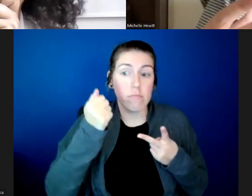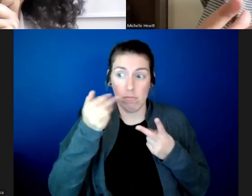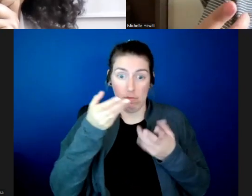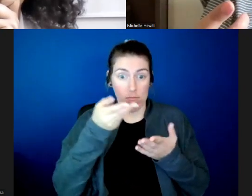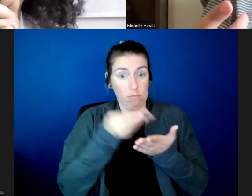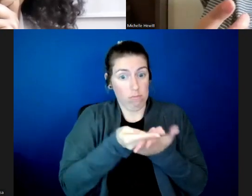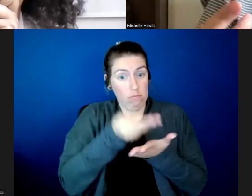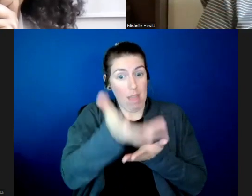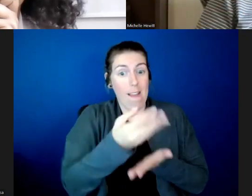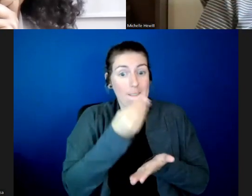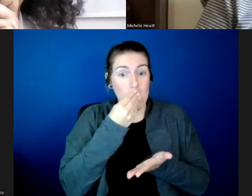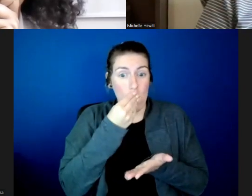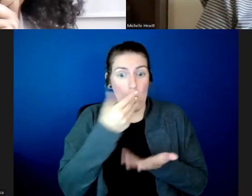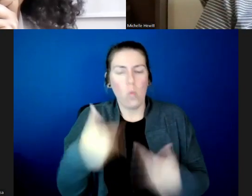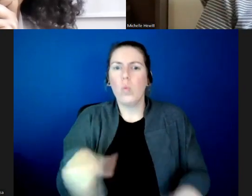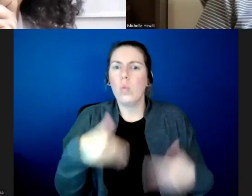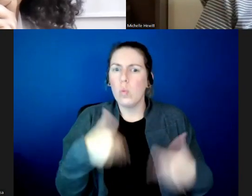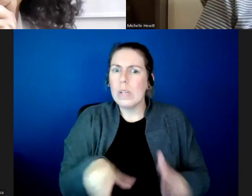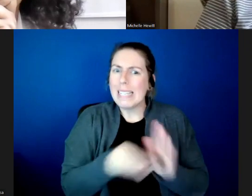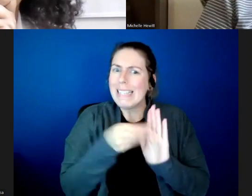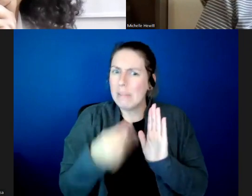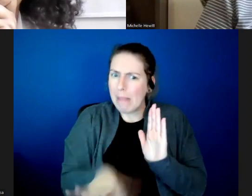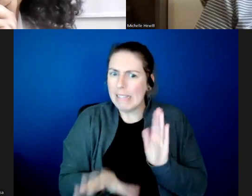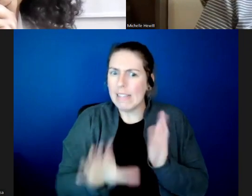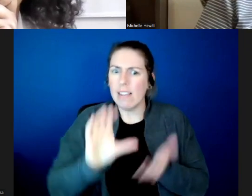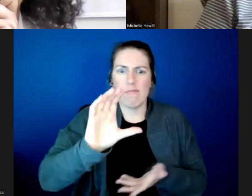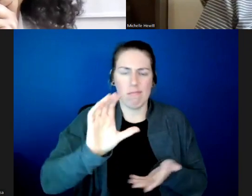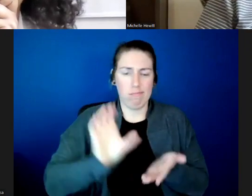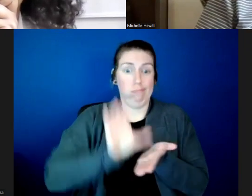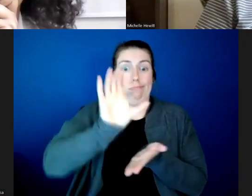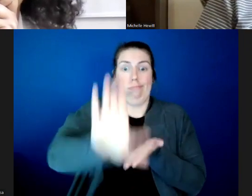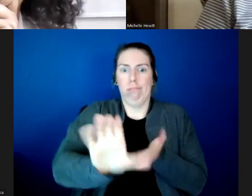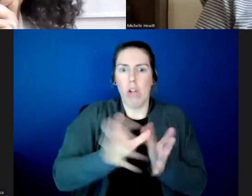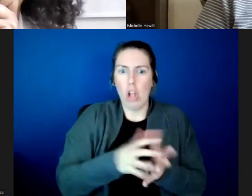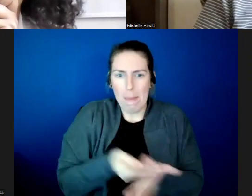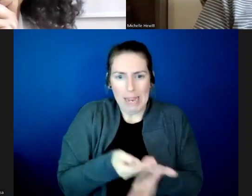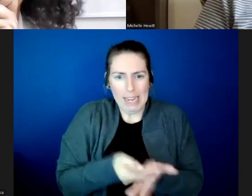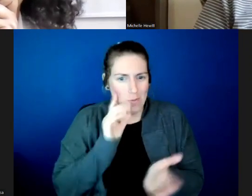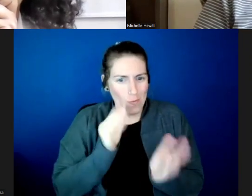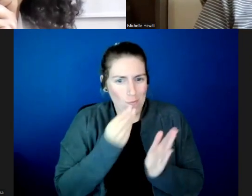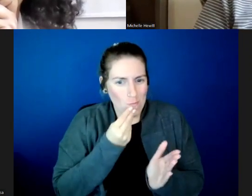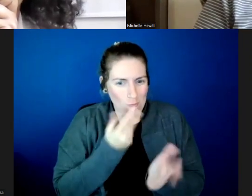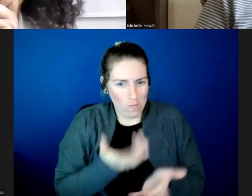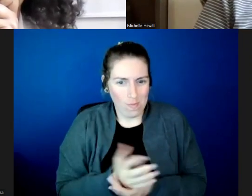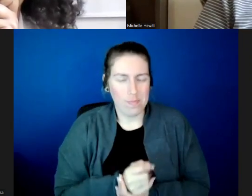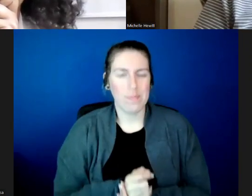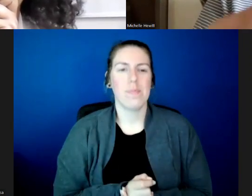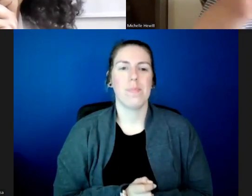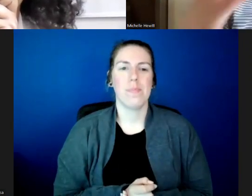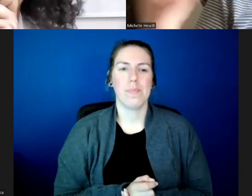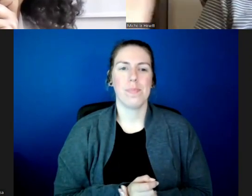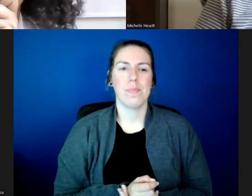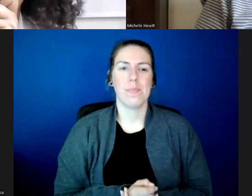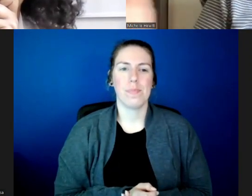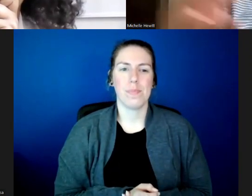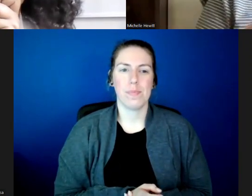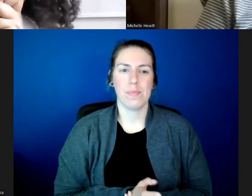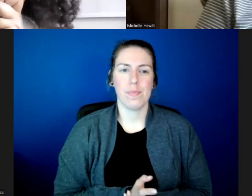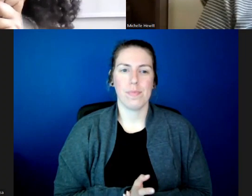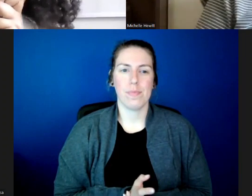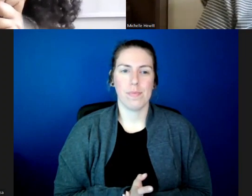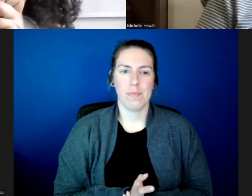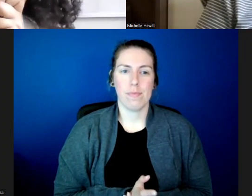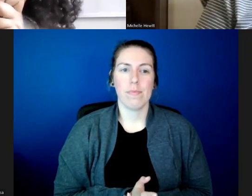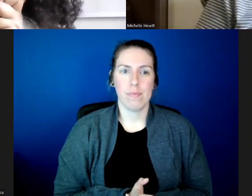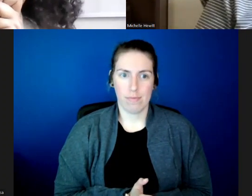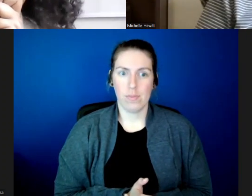a massive part of that, right? It's and so therefore it has a larger impact. So when